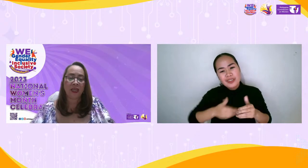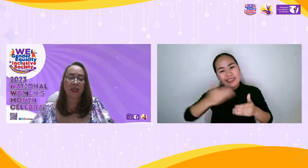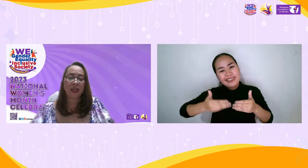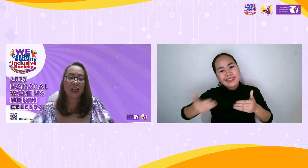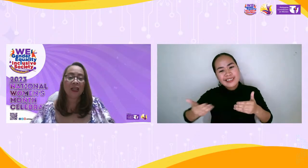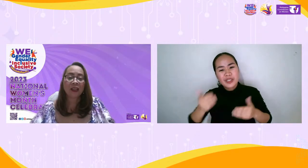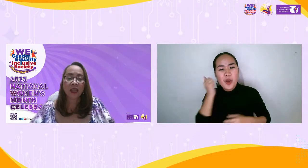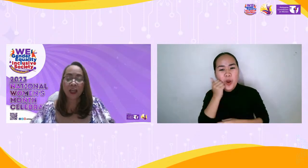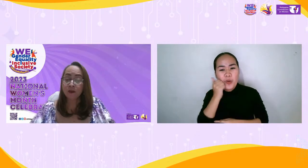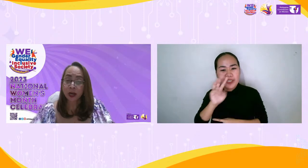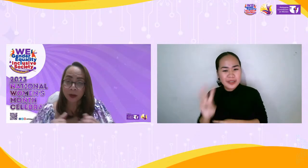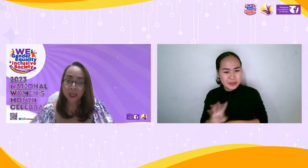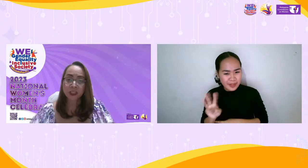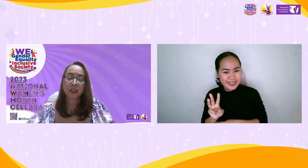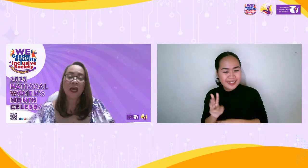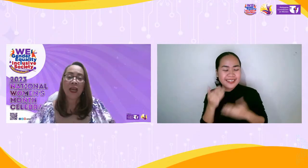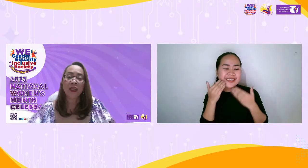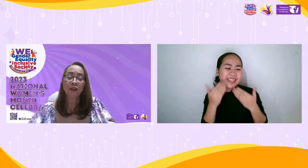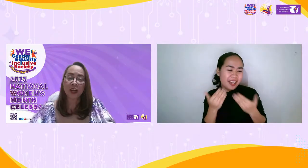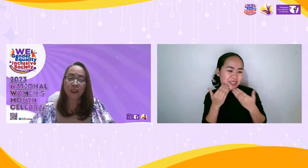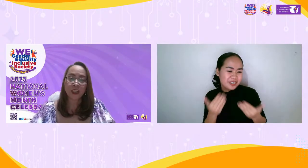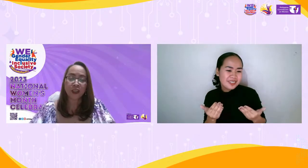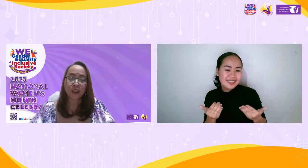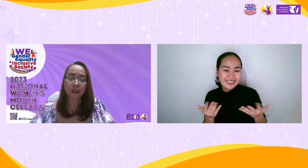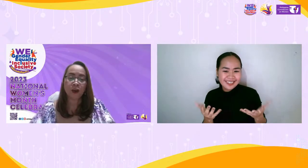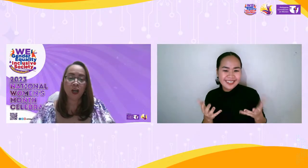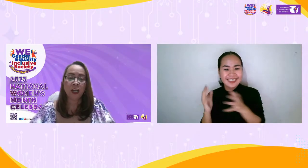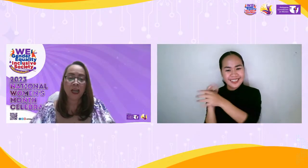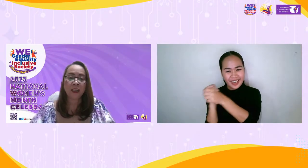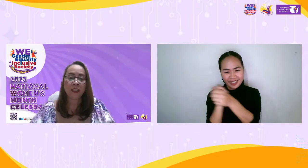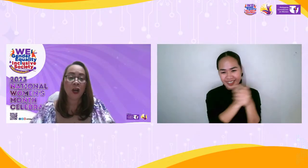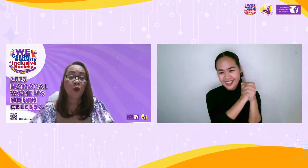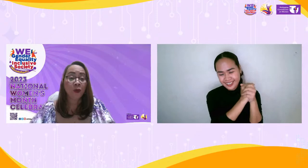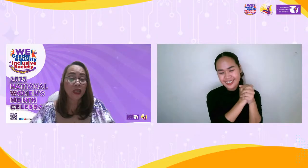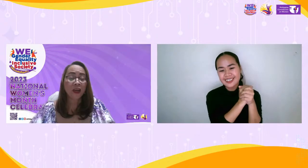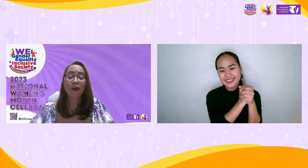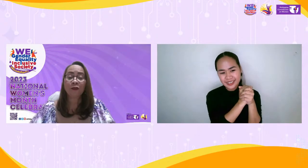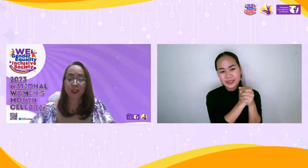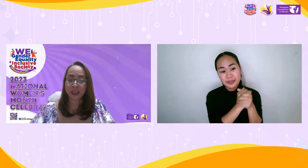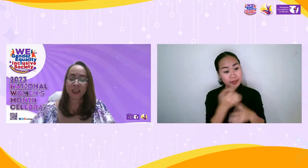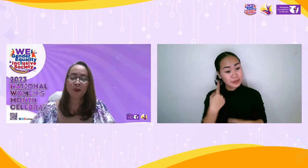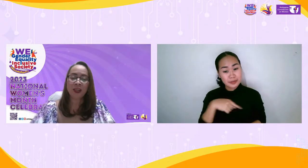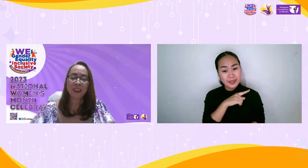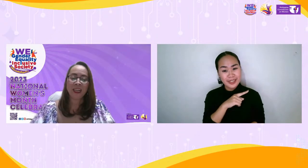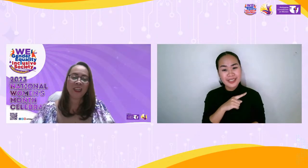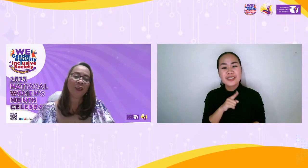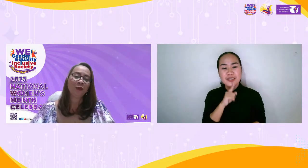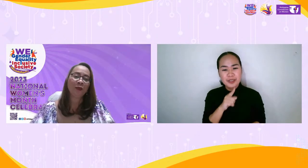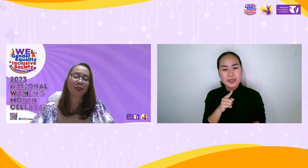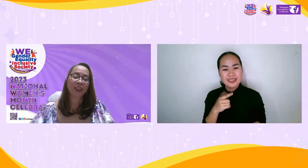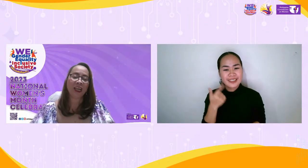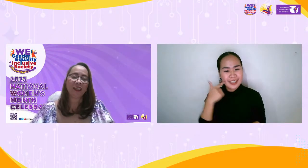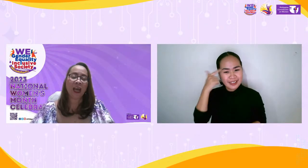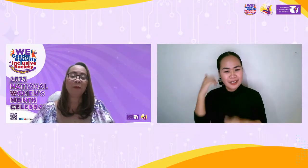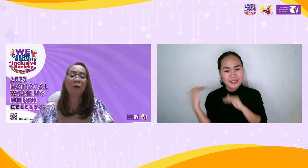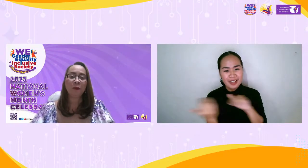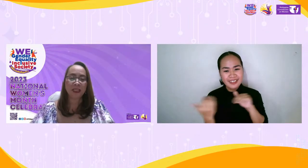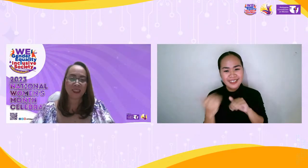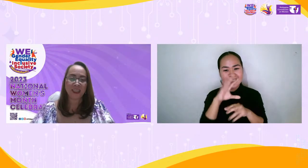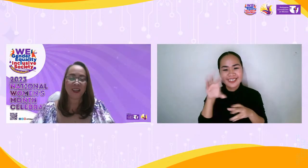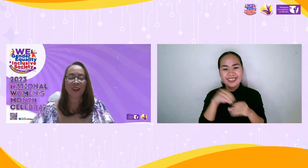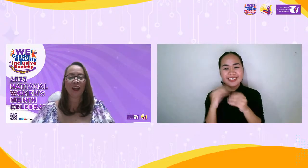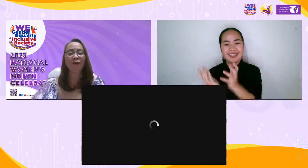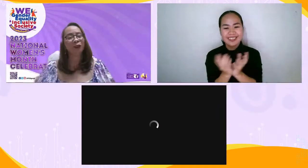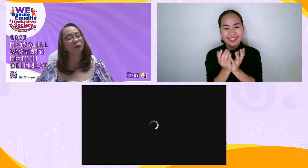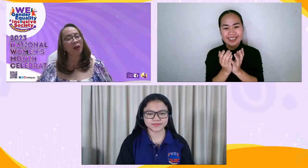Wednesday. Thank you very much, and congratulations to all, and we for gender equality and inclusive society. Happy